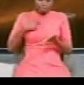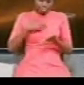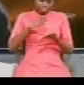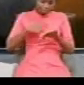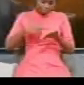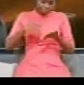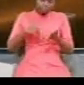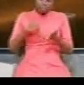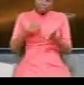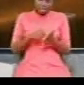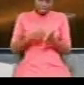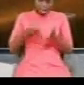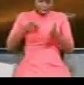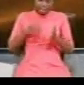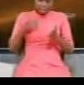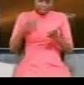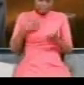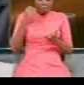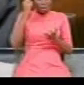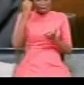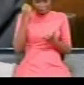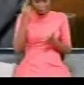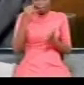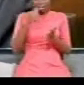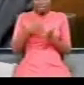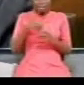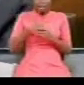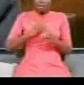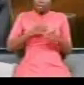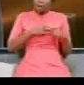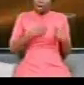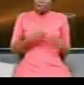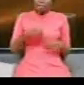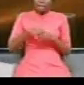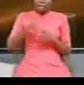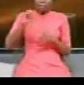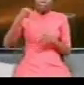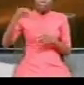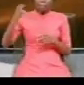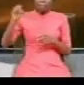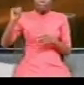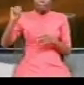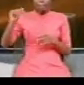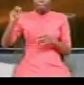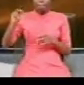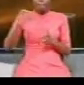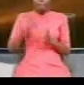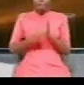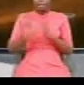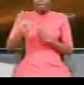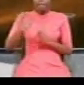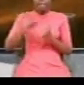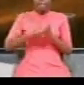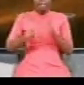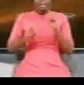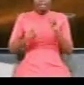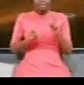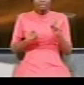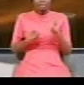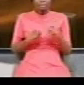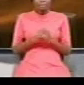it, we let it sink into our heart. Ephesians chapter 5, verse